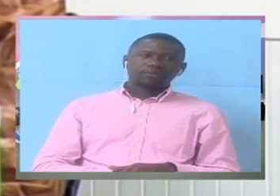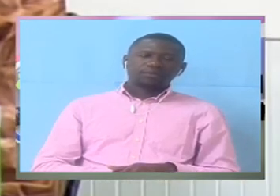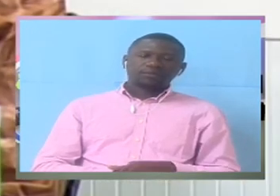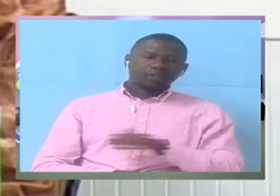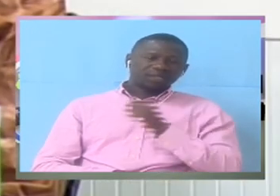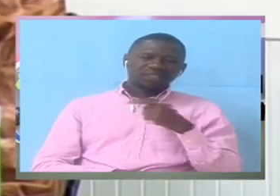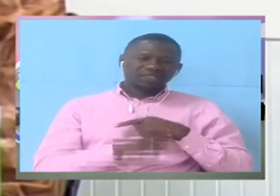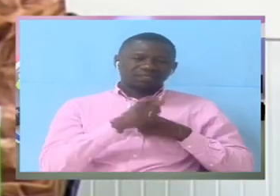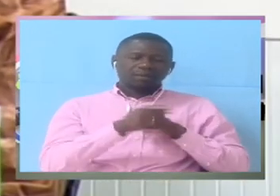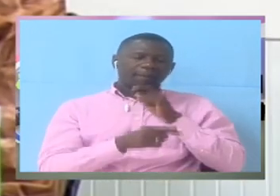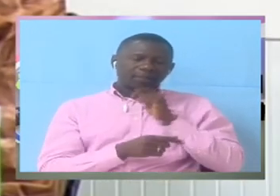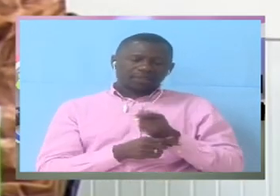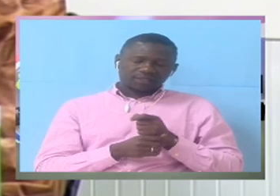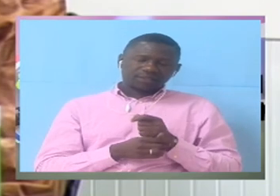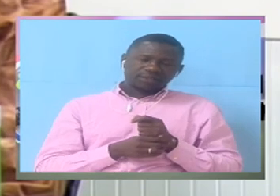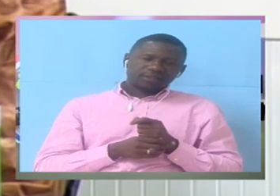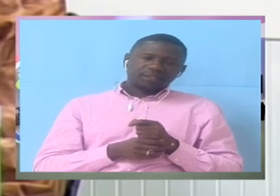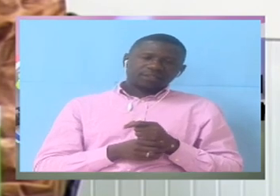Kukoi Sambasa Nyang wolom ni